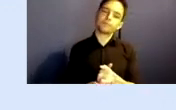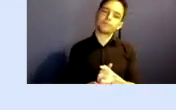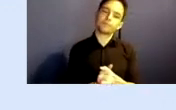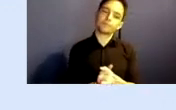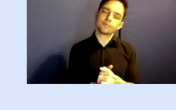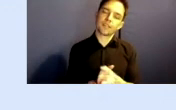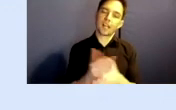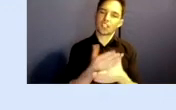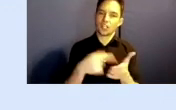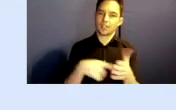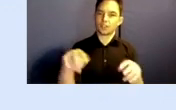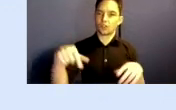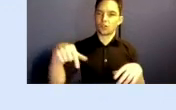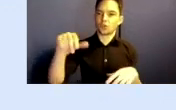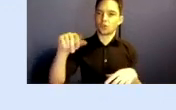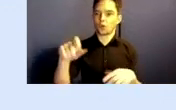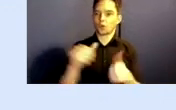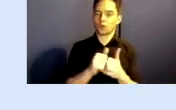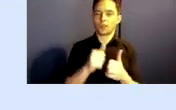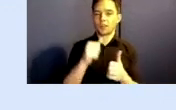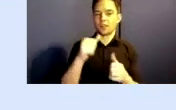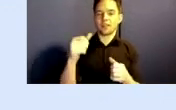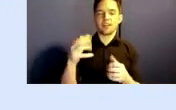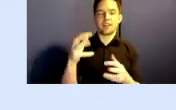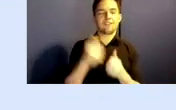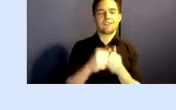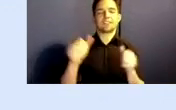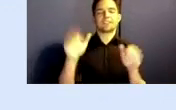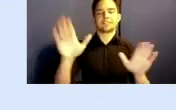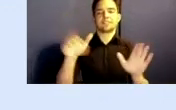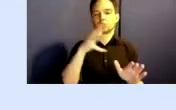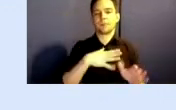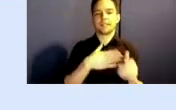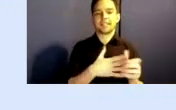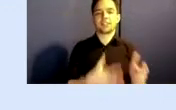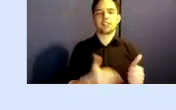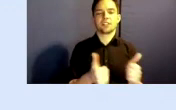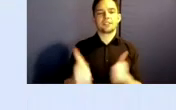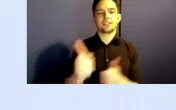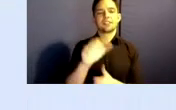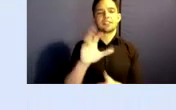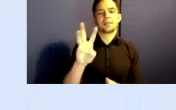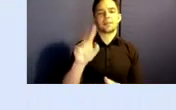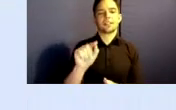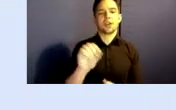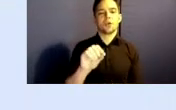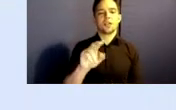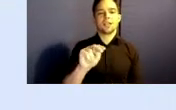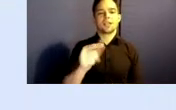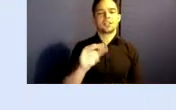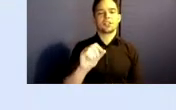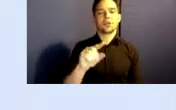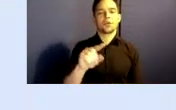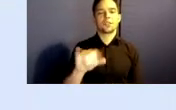quote with a fierce woman leader and the head of the WTO, Ngozi